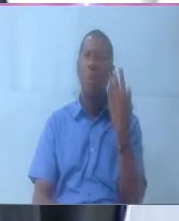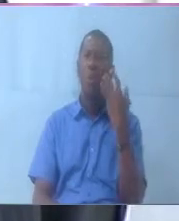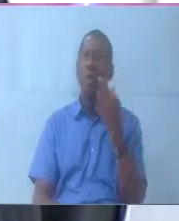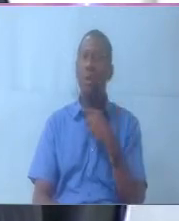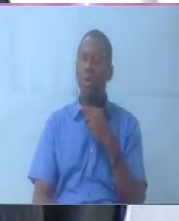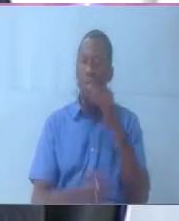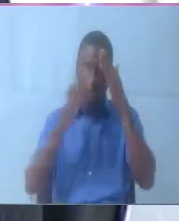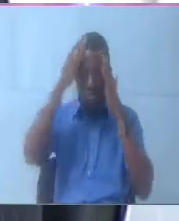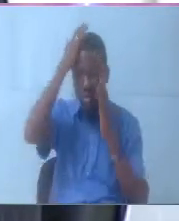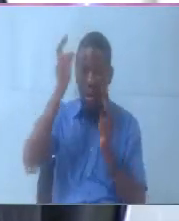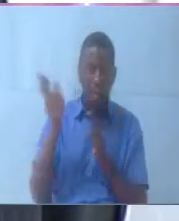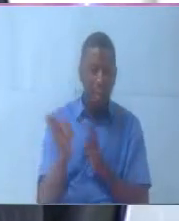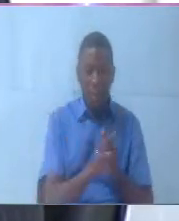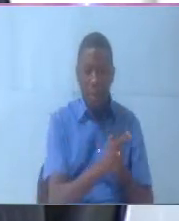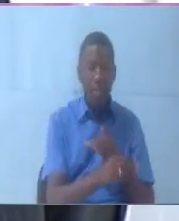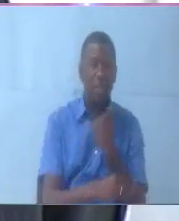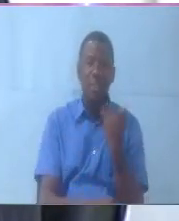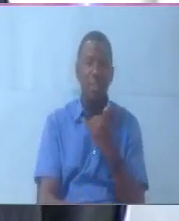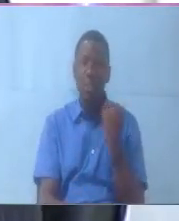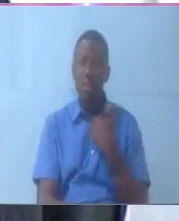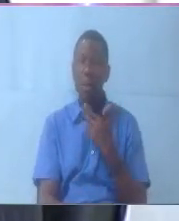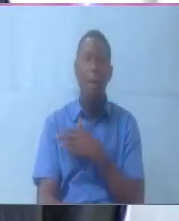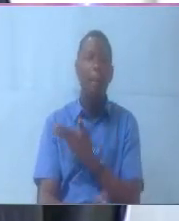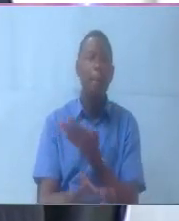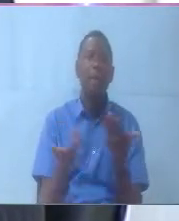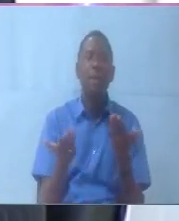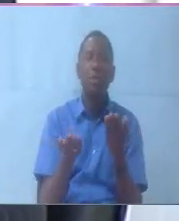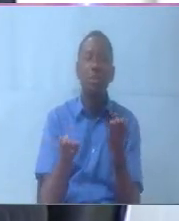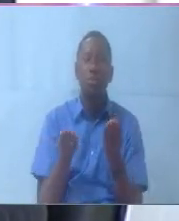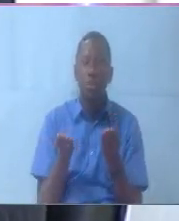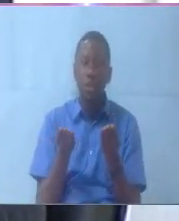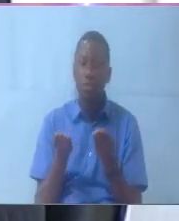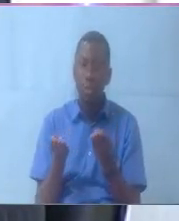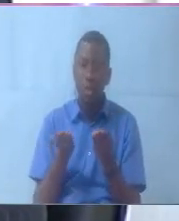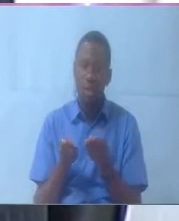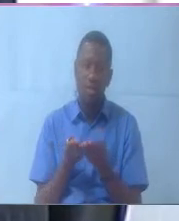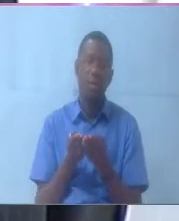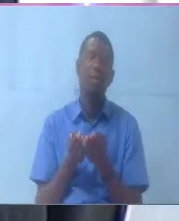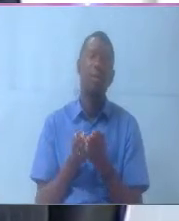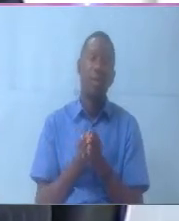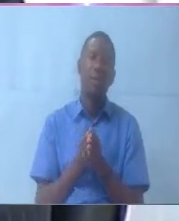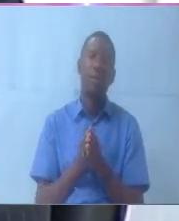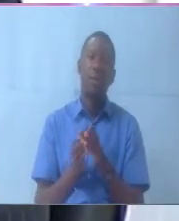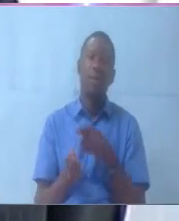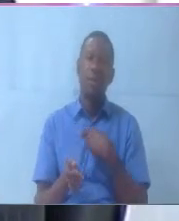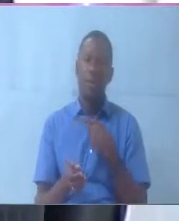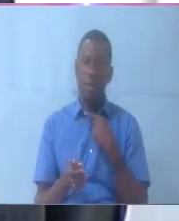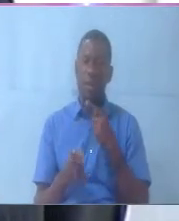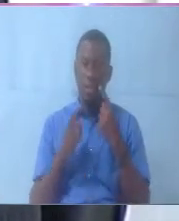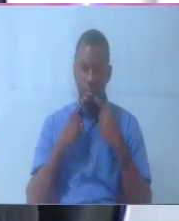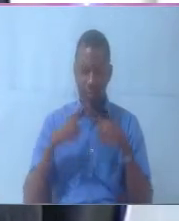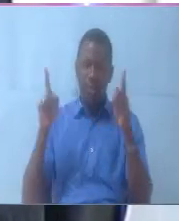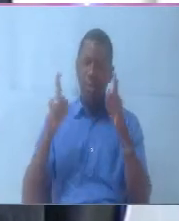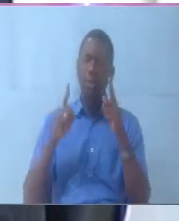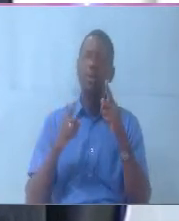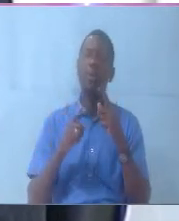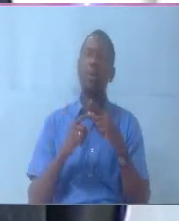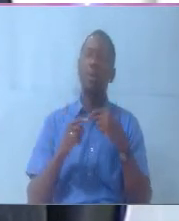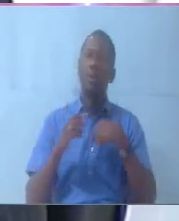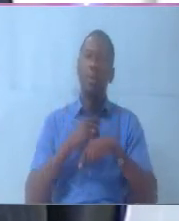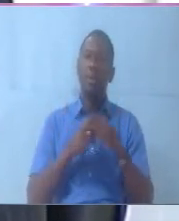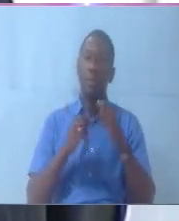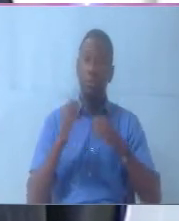ke 2002 hanufoye talibu jamalu fa ikono. He delivered a ruling of the panel of the Supreme Court. Supreme Court ye